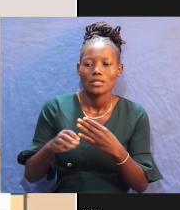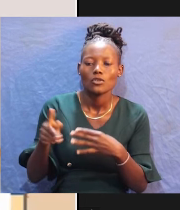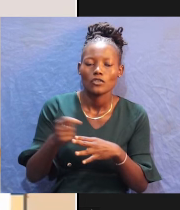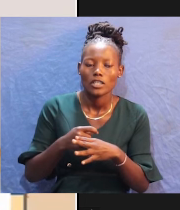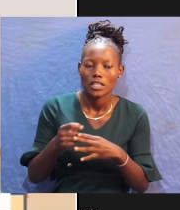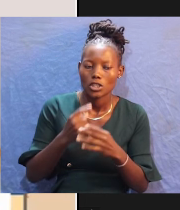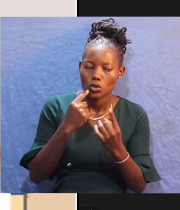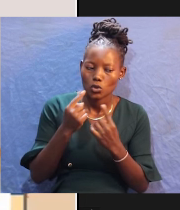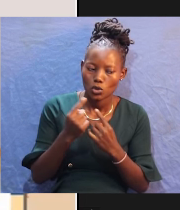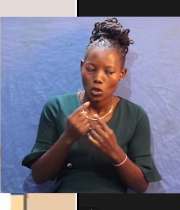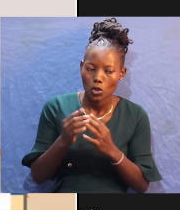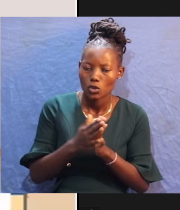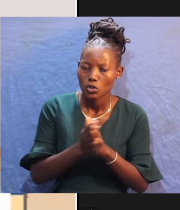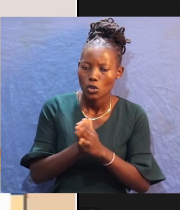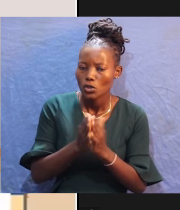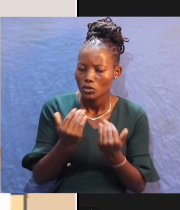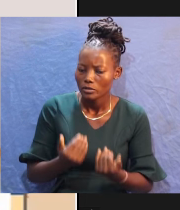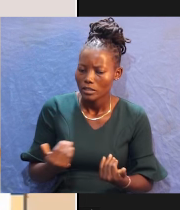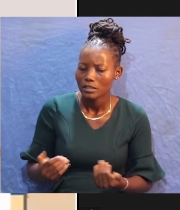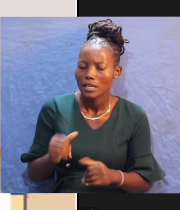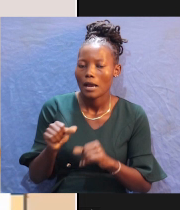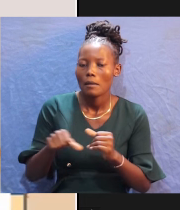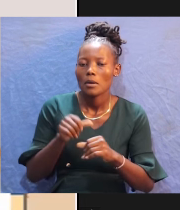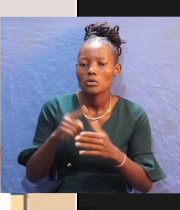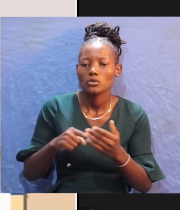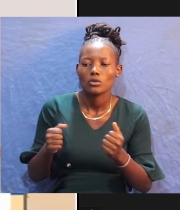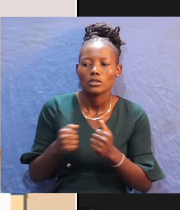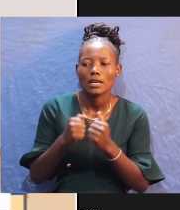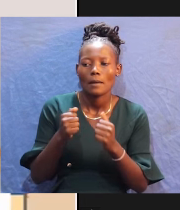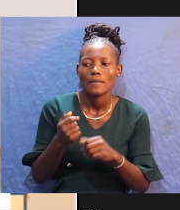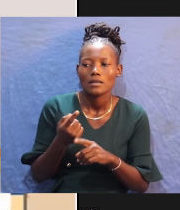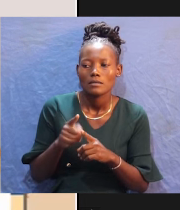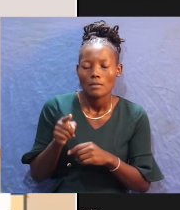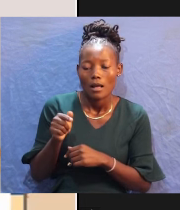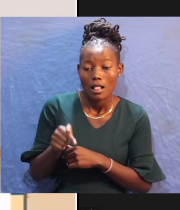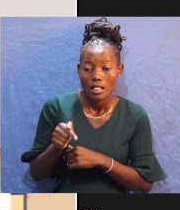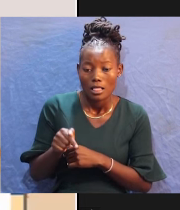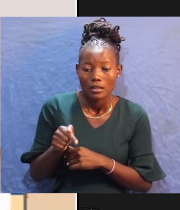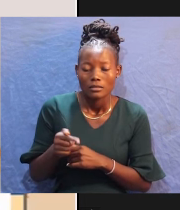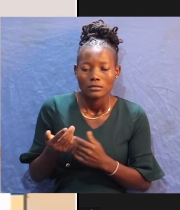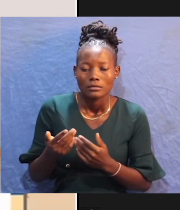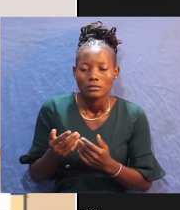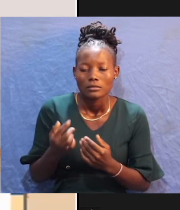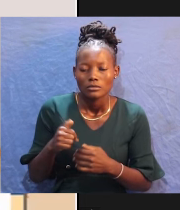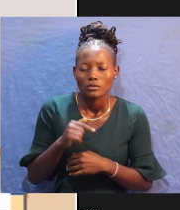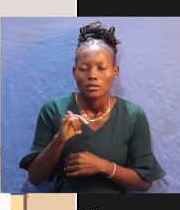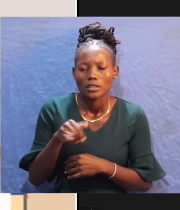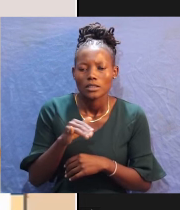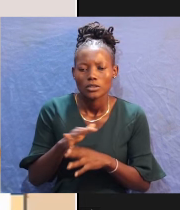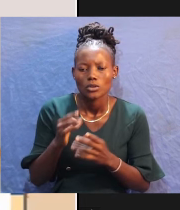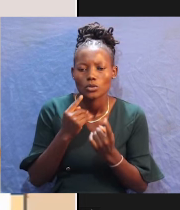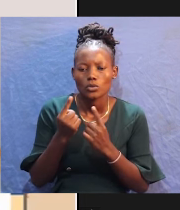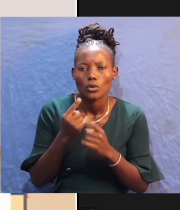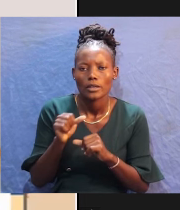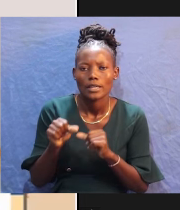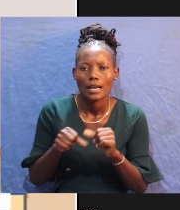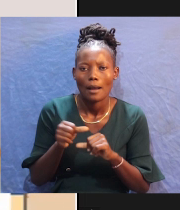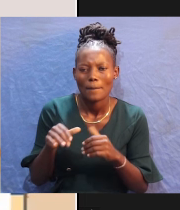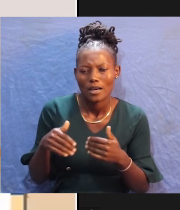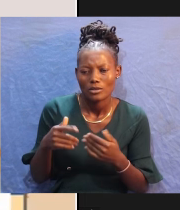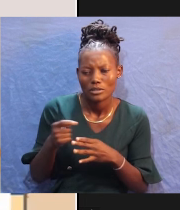some assignments where they have to talk to each other, or they can use some mimics, some gestures, And at the end of the training, we will talk